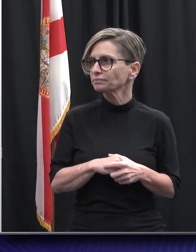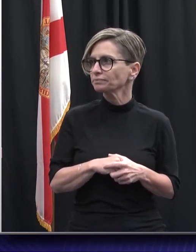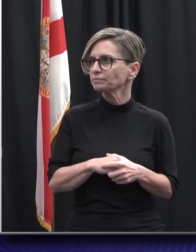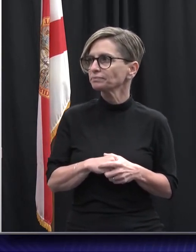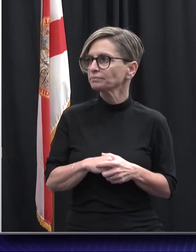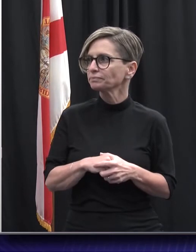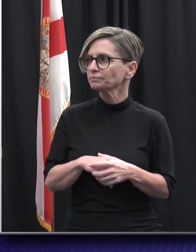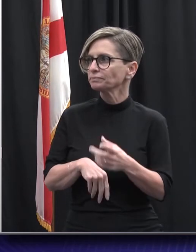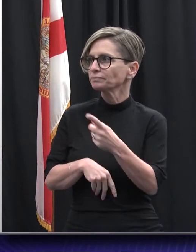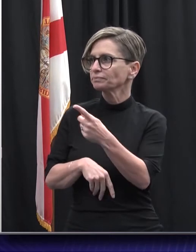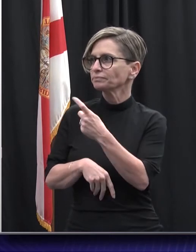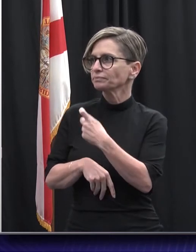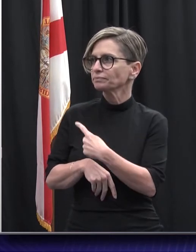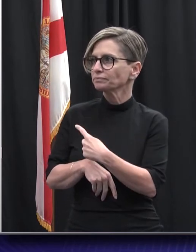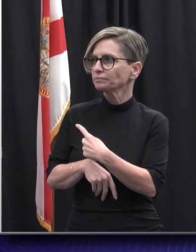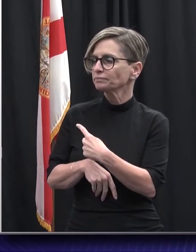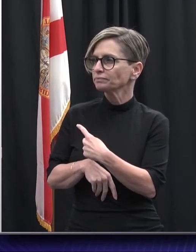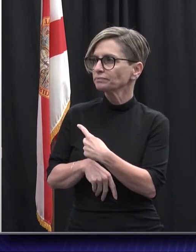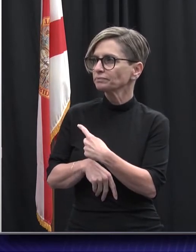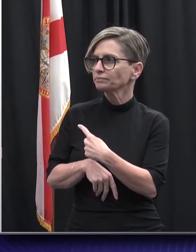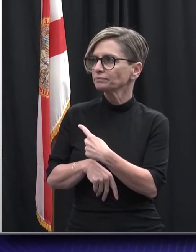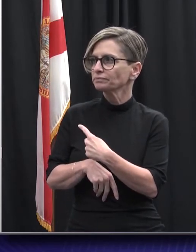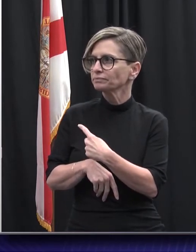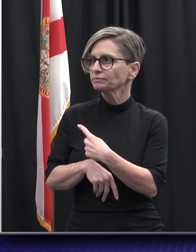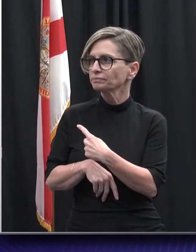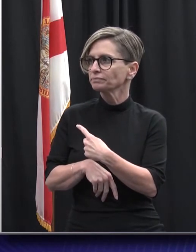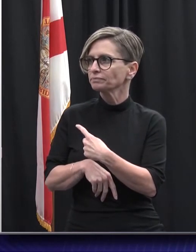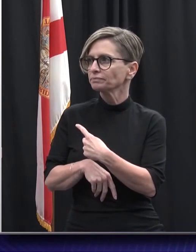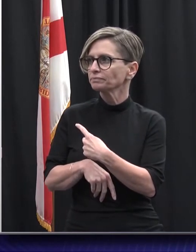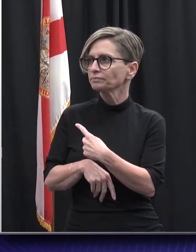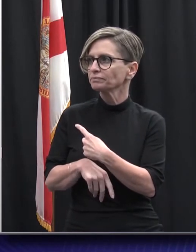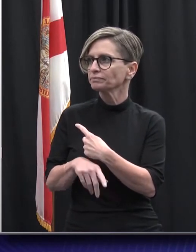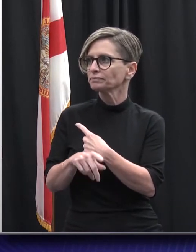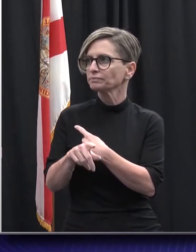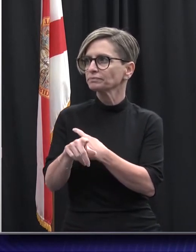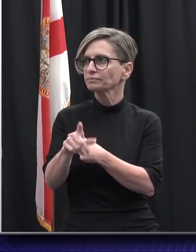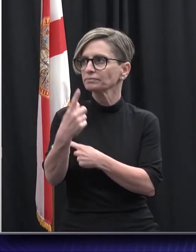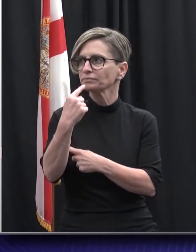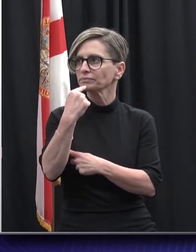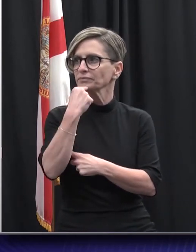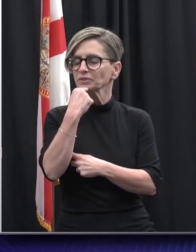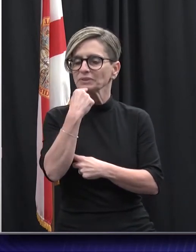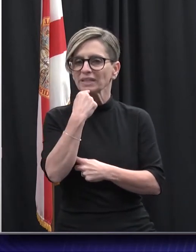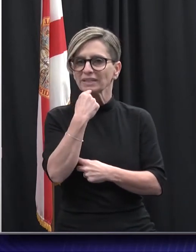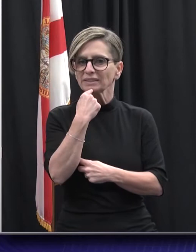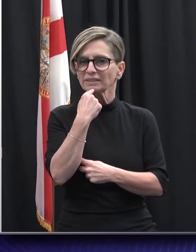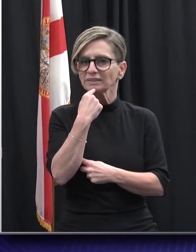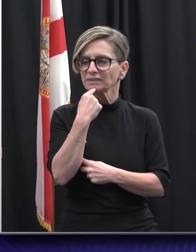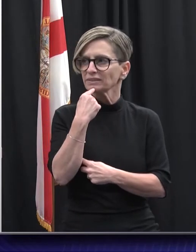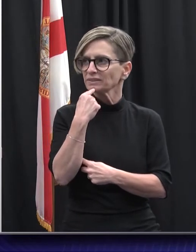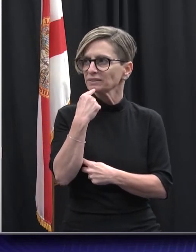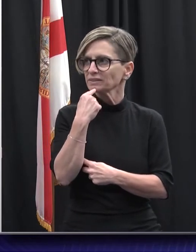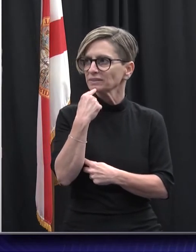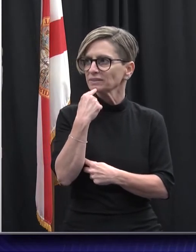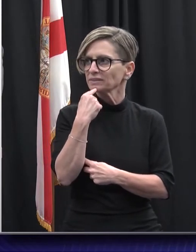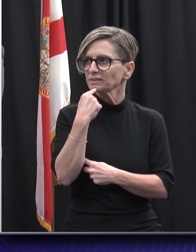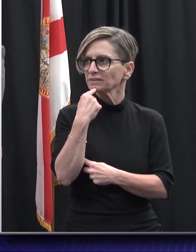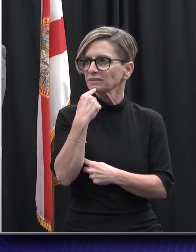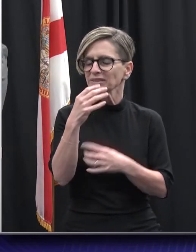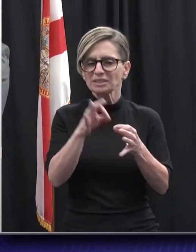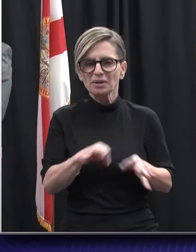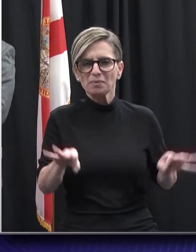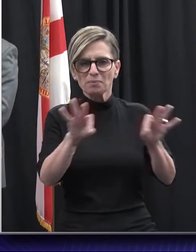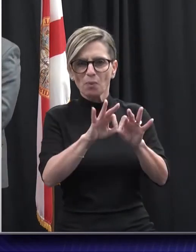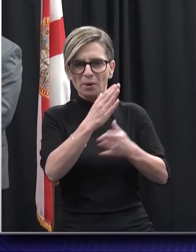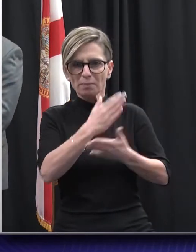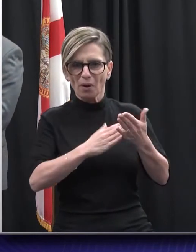What were the teeth in the ordinance that you mentioned? I know you said you're not going to really focus on that, but what is the teeth in the ordinance? On